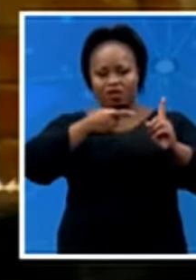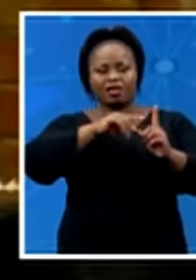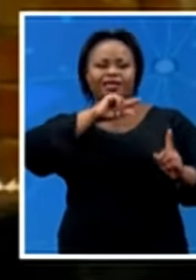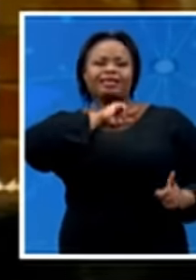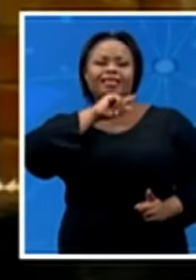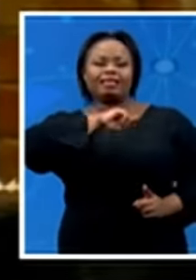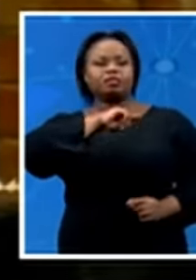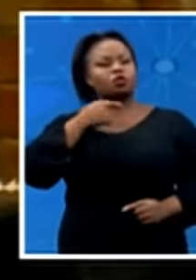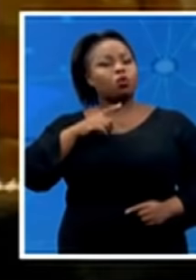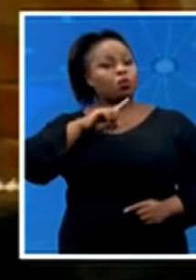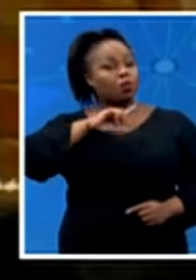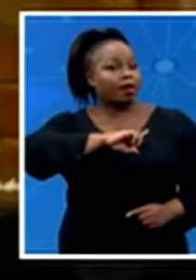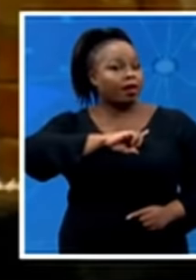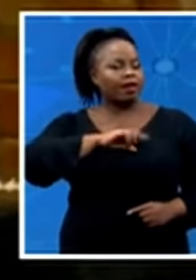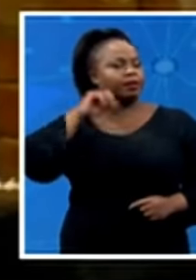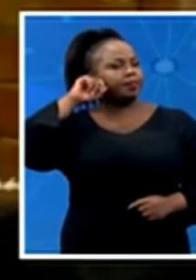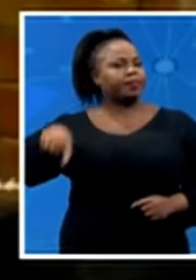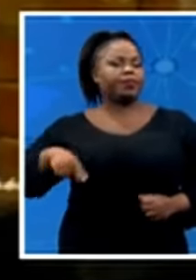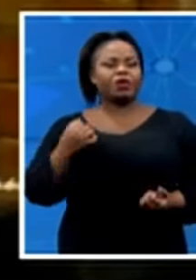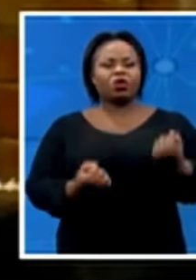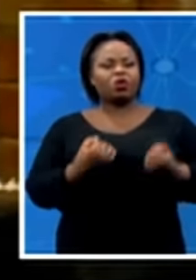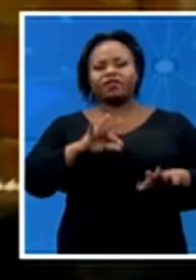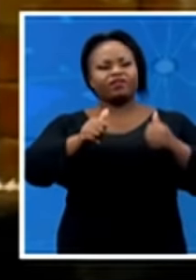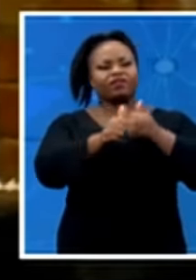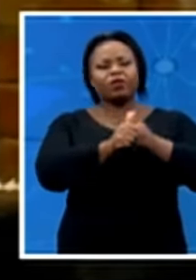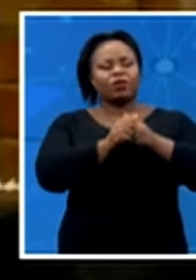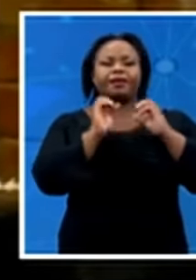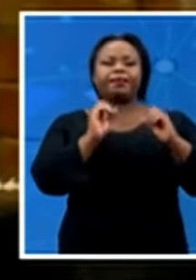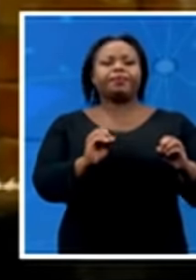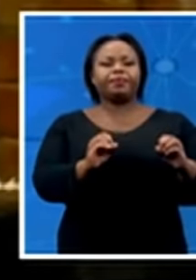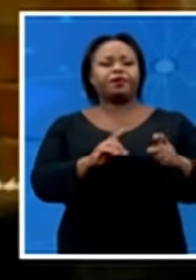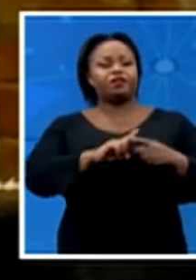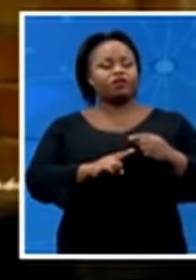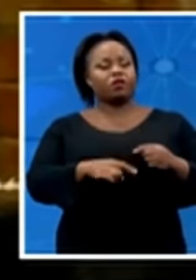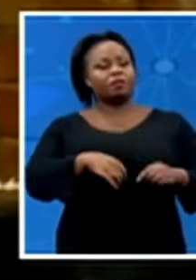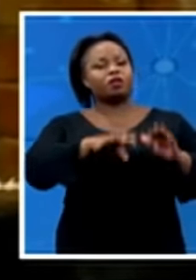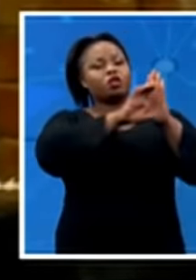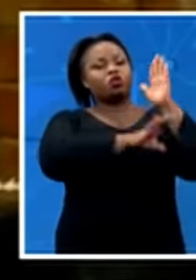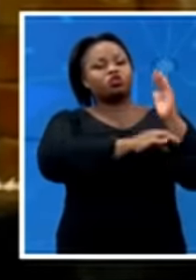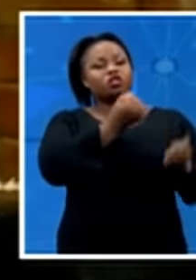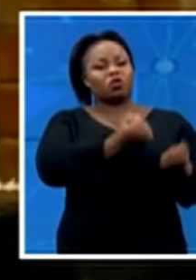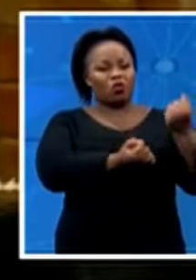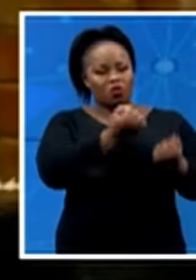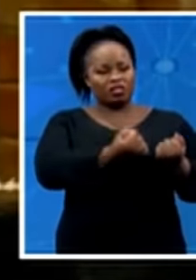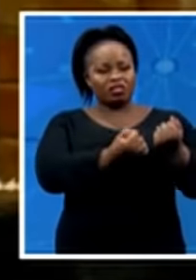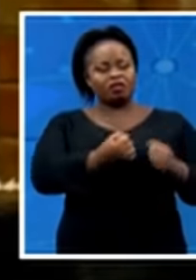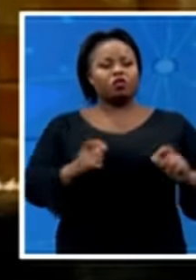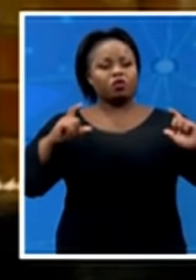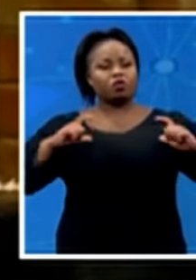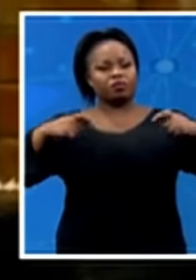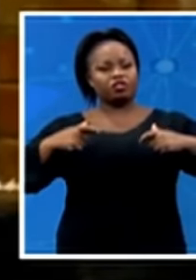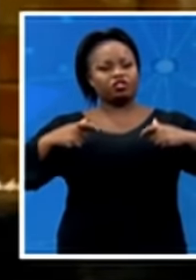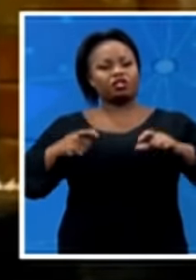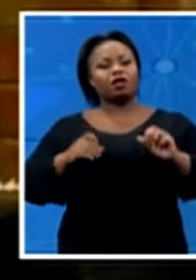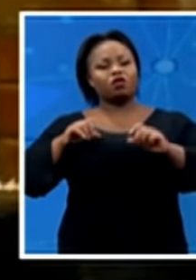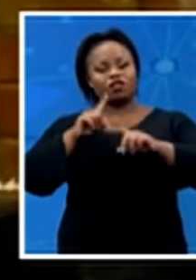failure to comply with the order made by this court in secretary of the Judicial Commission of Inquiry into allegations of state